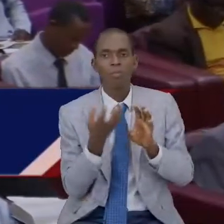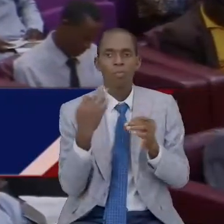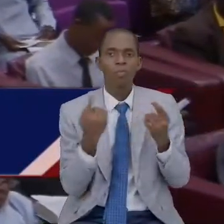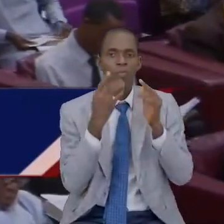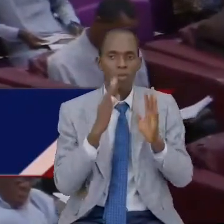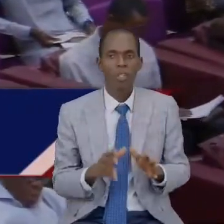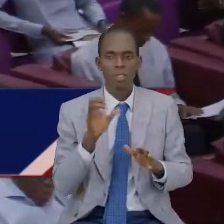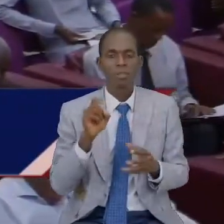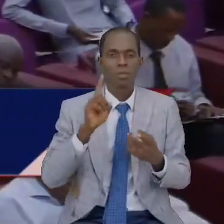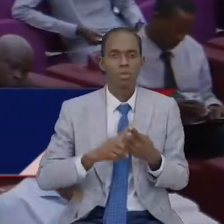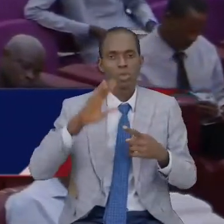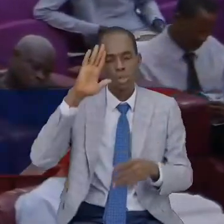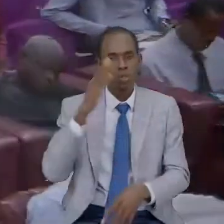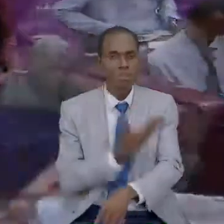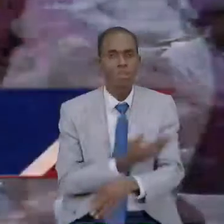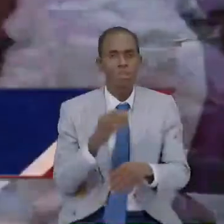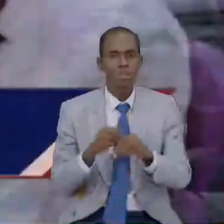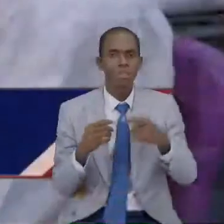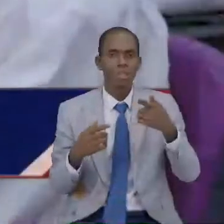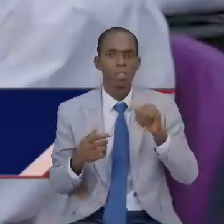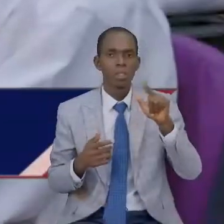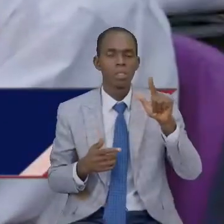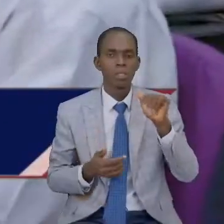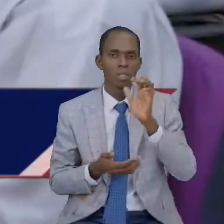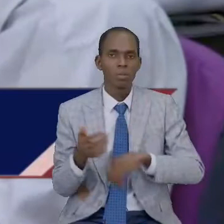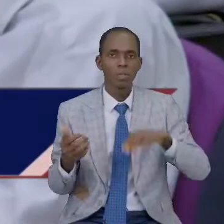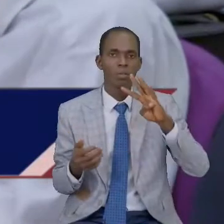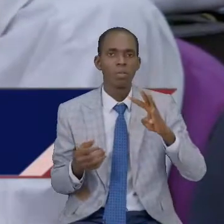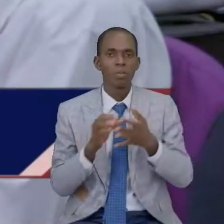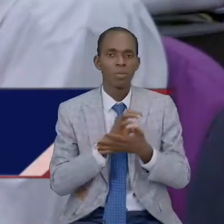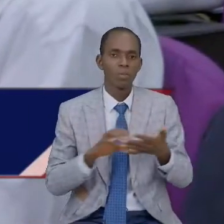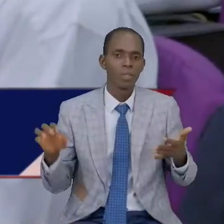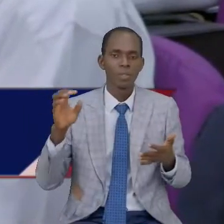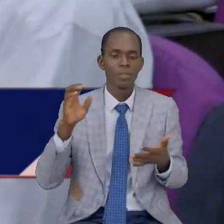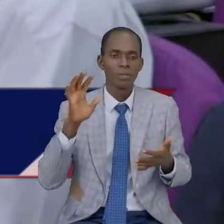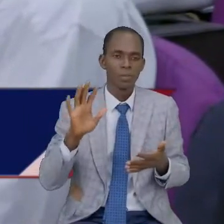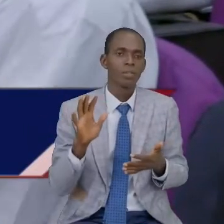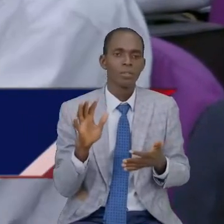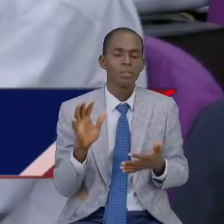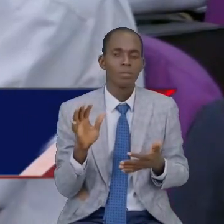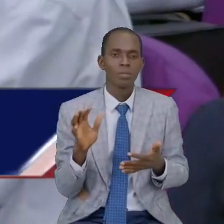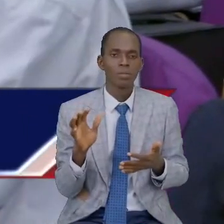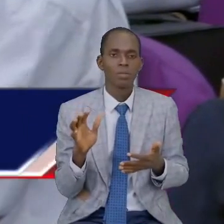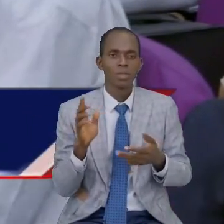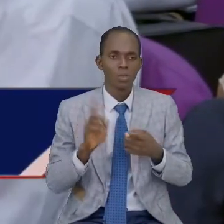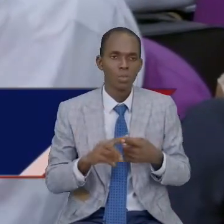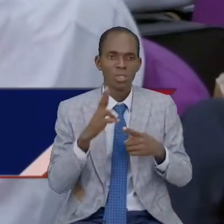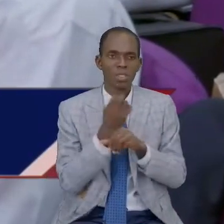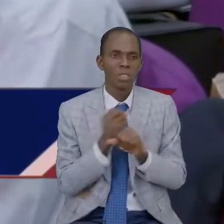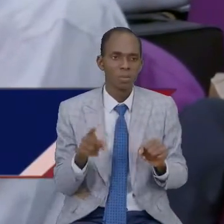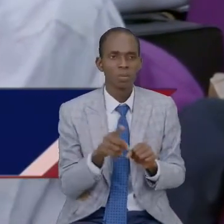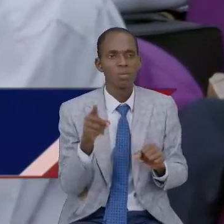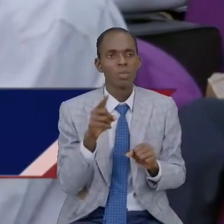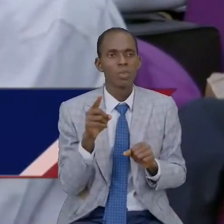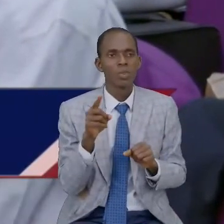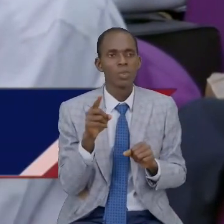of sinners to sons. In Galatians chapter 4, verse 5, to redeem them, to